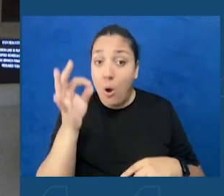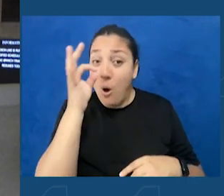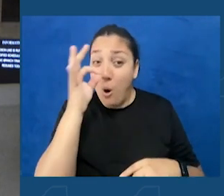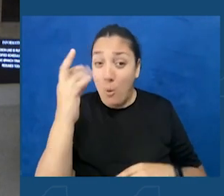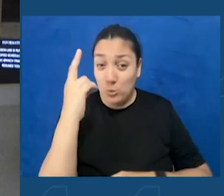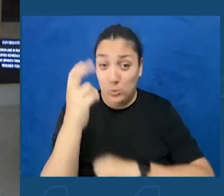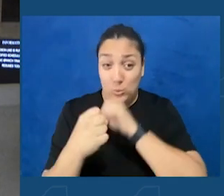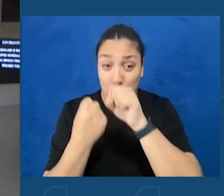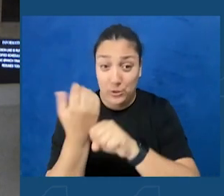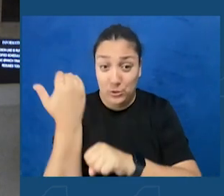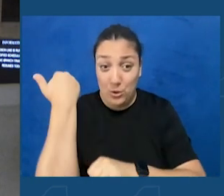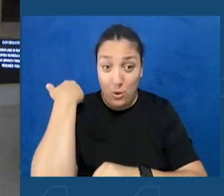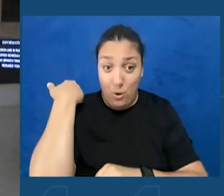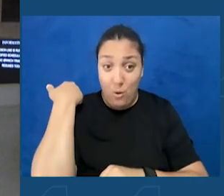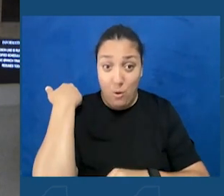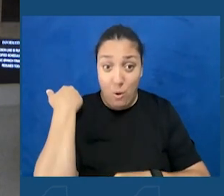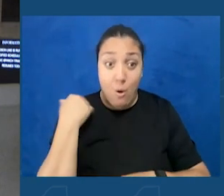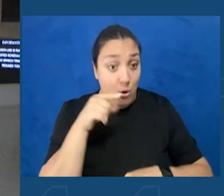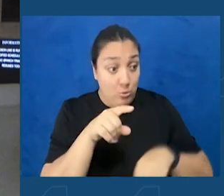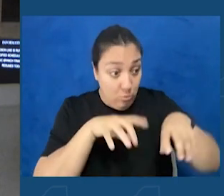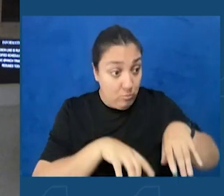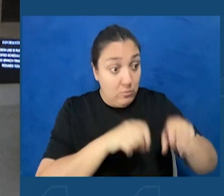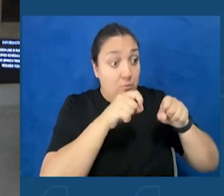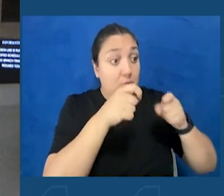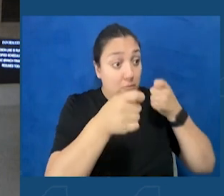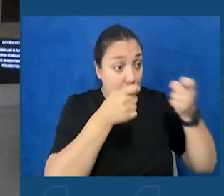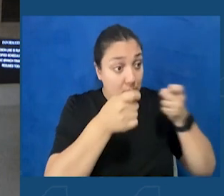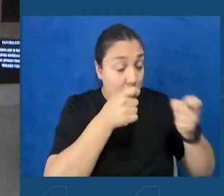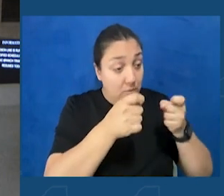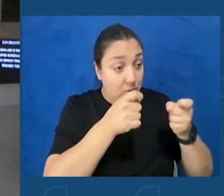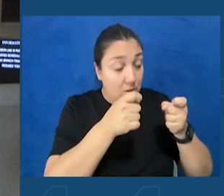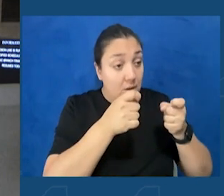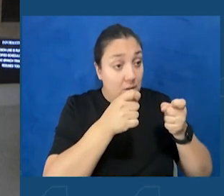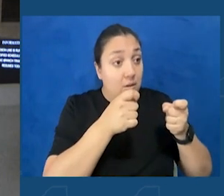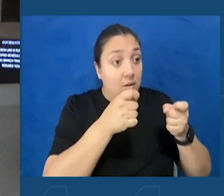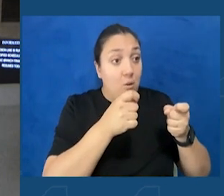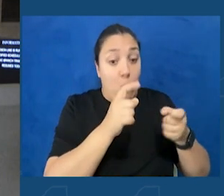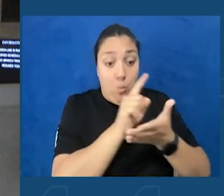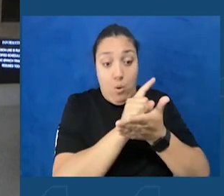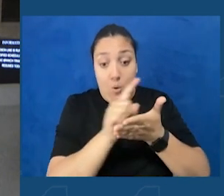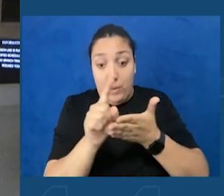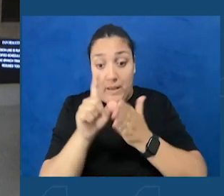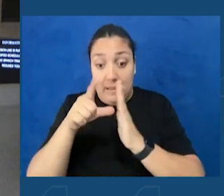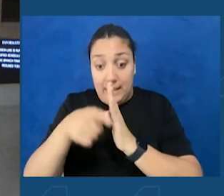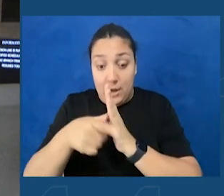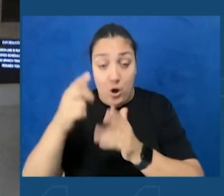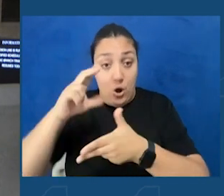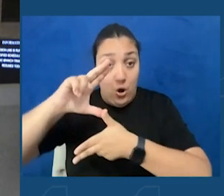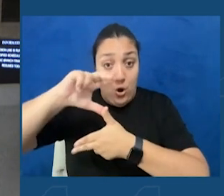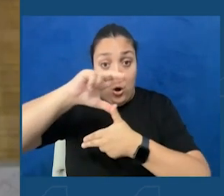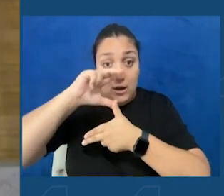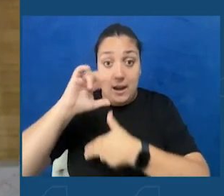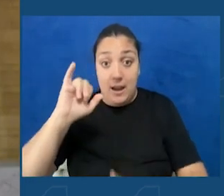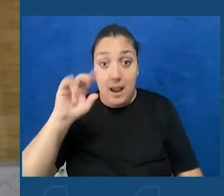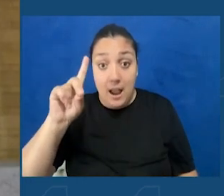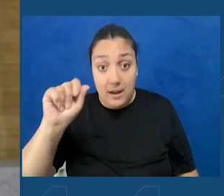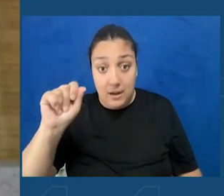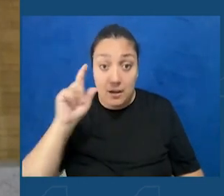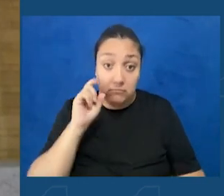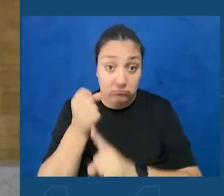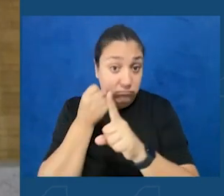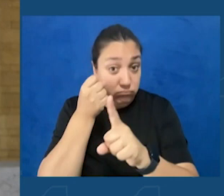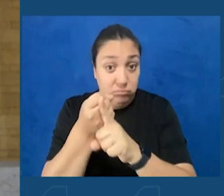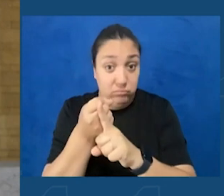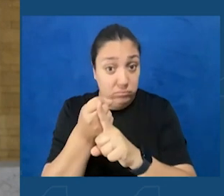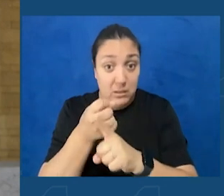week into your governorship, Hurricane Ida rocked the region and had a huge impact on Metro North, especially.